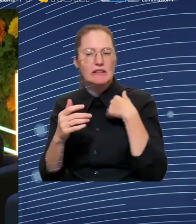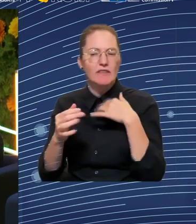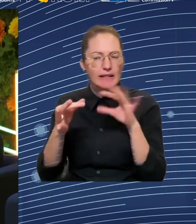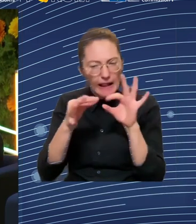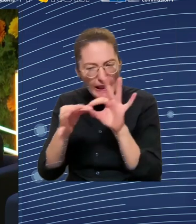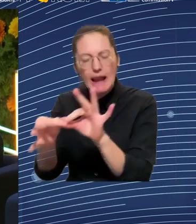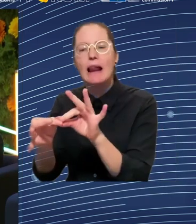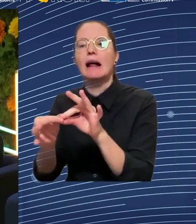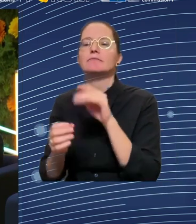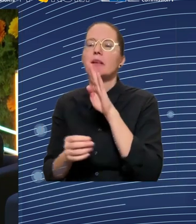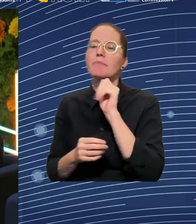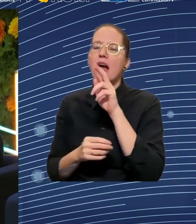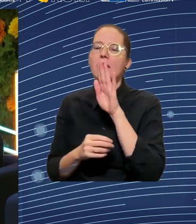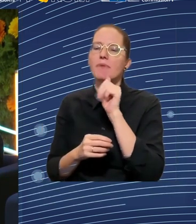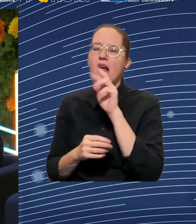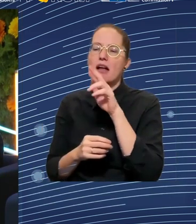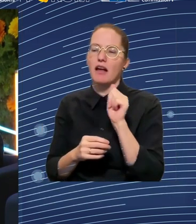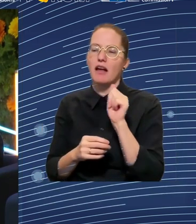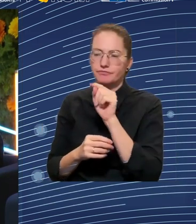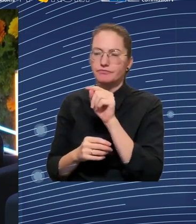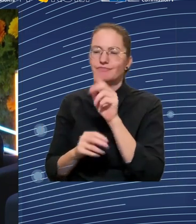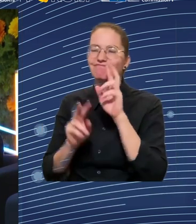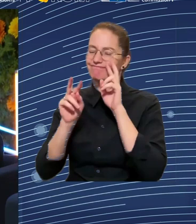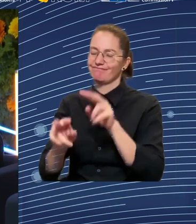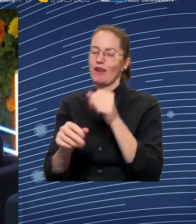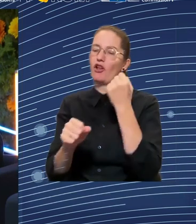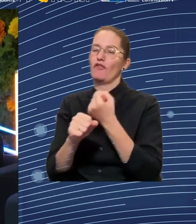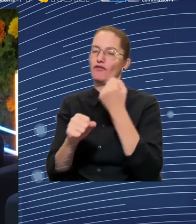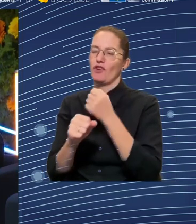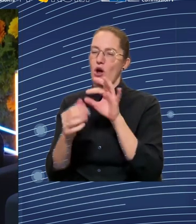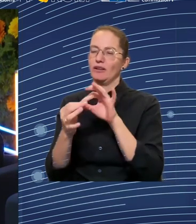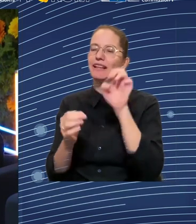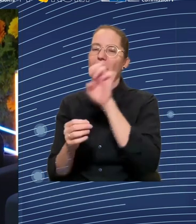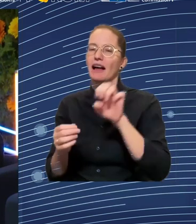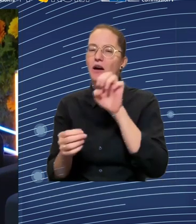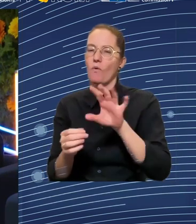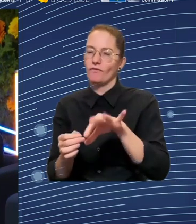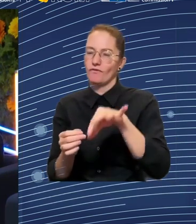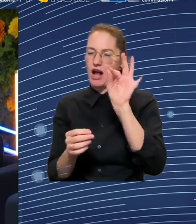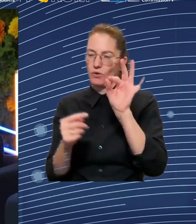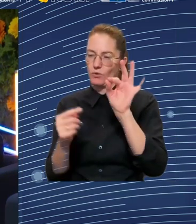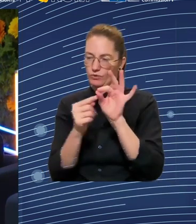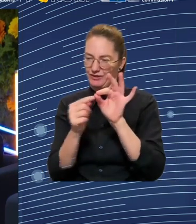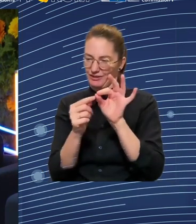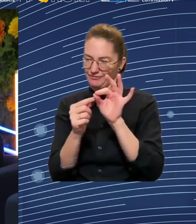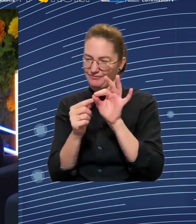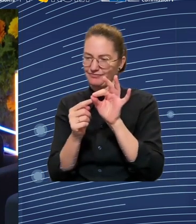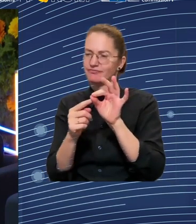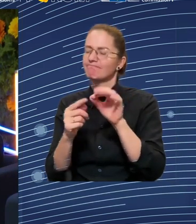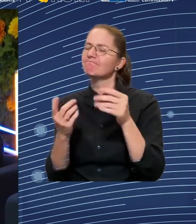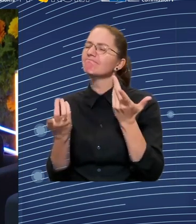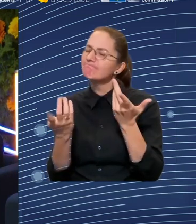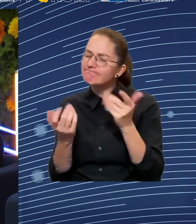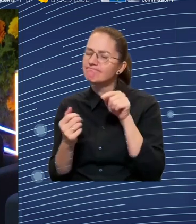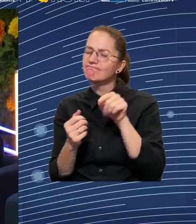expect or ask from policymakers in order to take some of these occupations